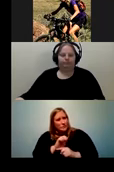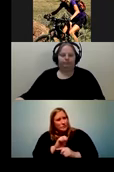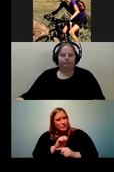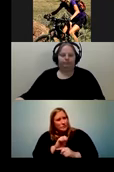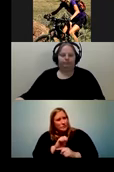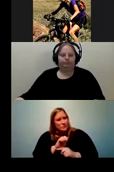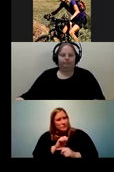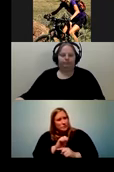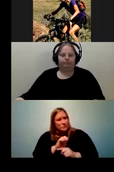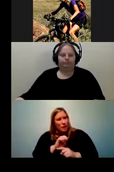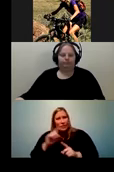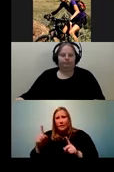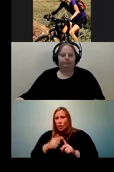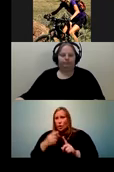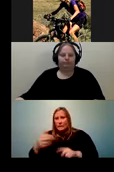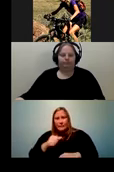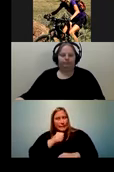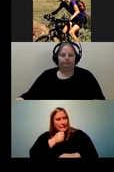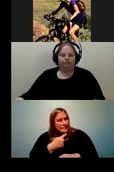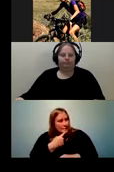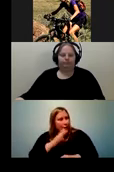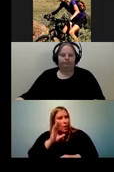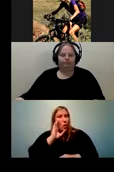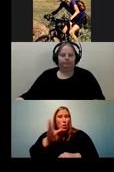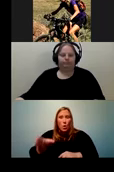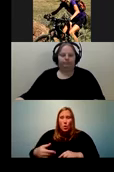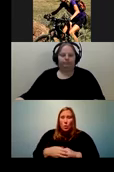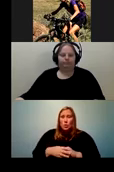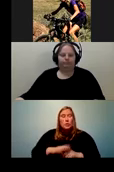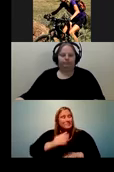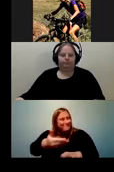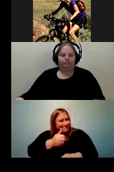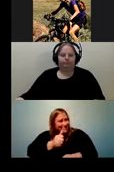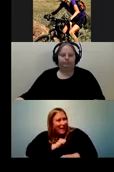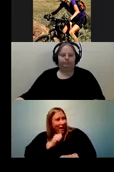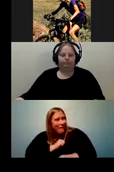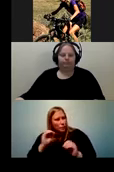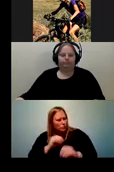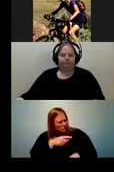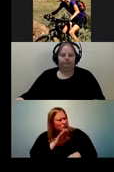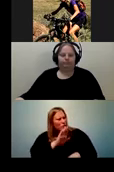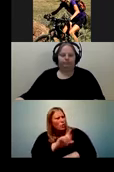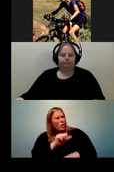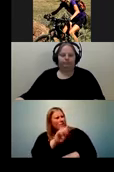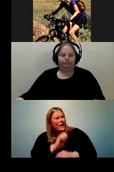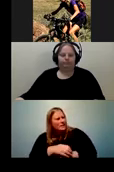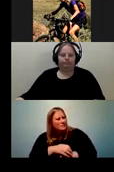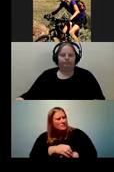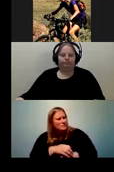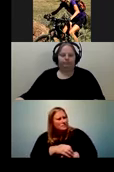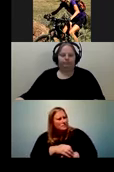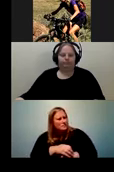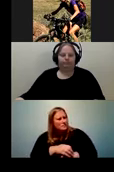First thing she says, didn't bother to say hello, didn't bother to introduce herself, just came out and said, you're late. Second thing she said